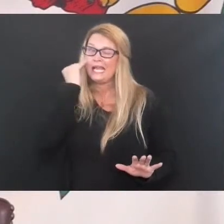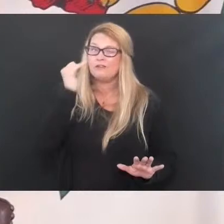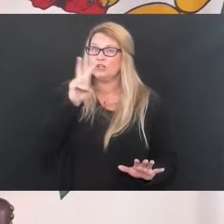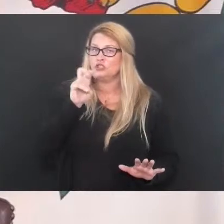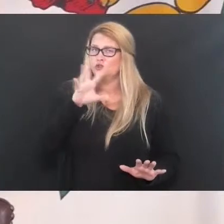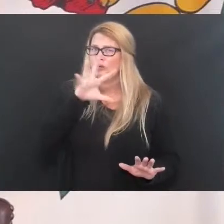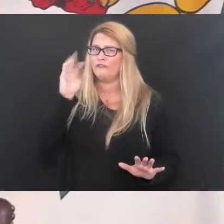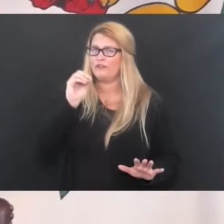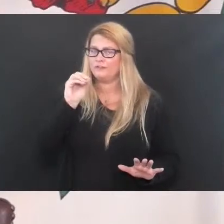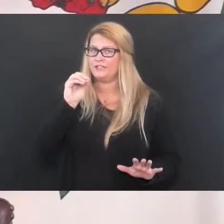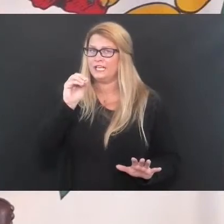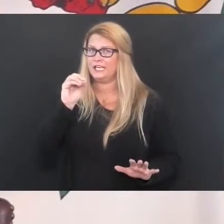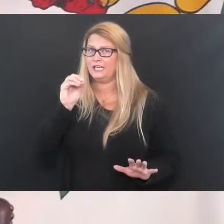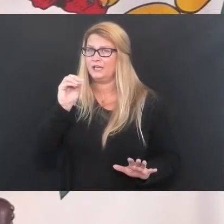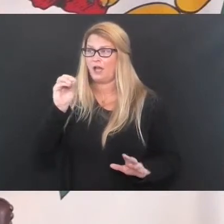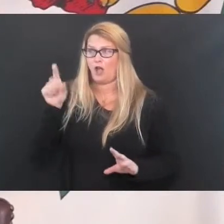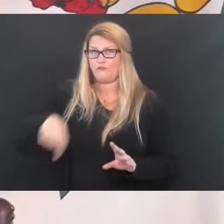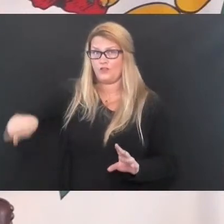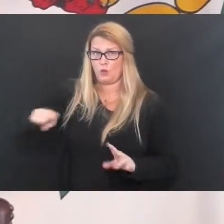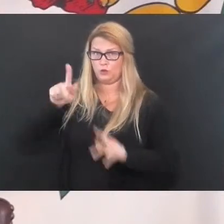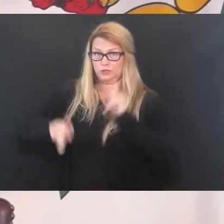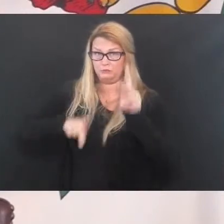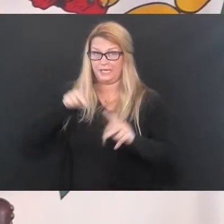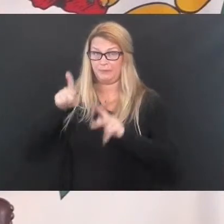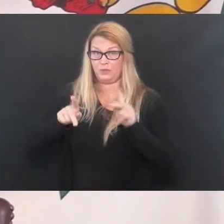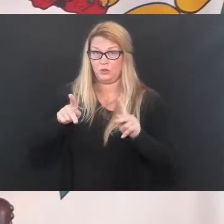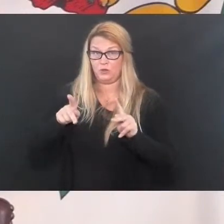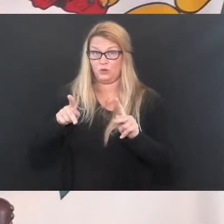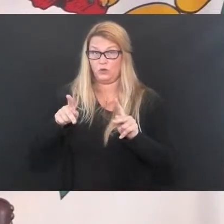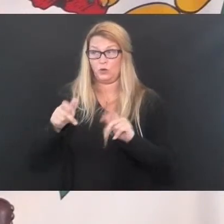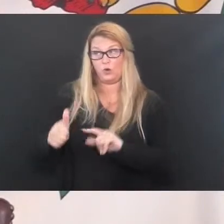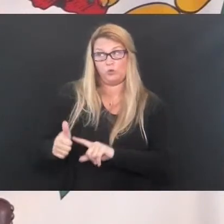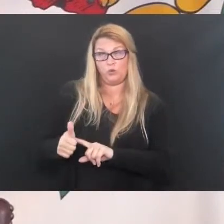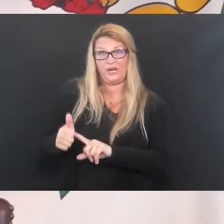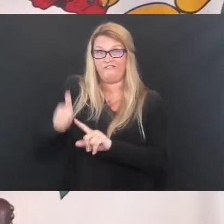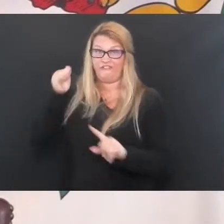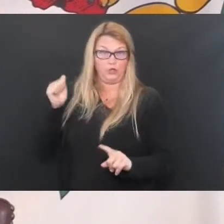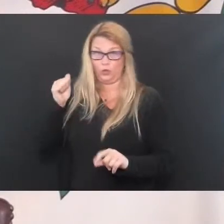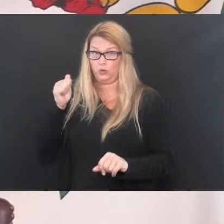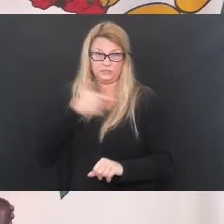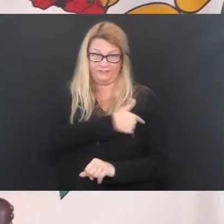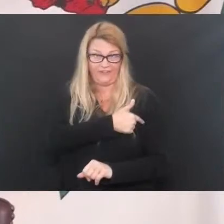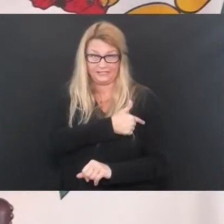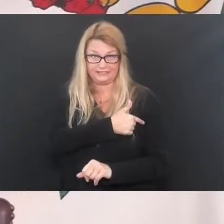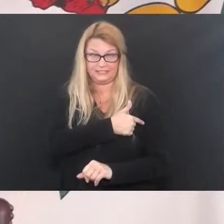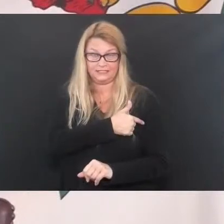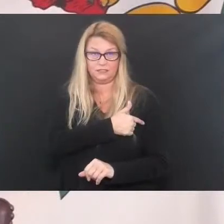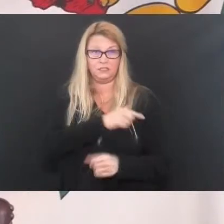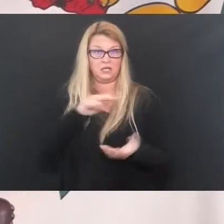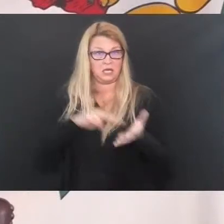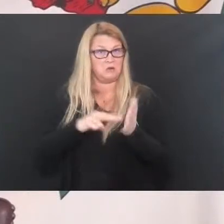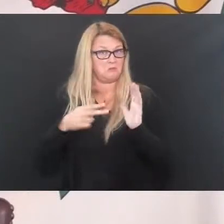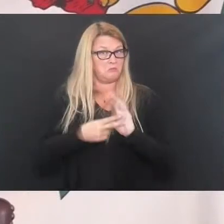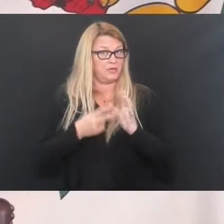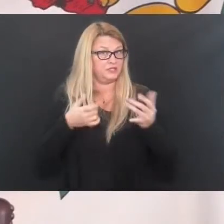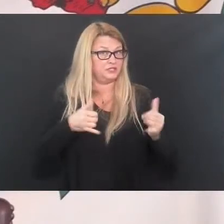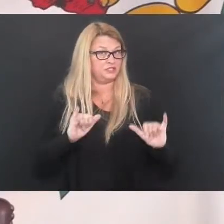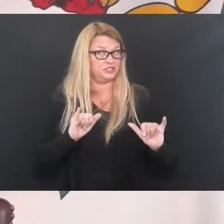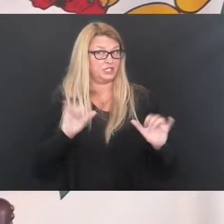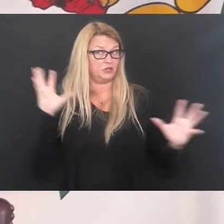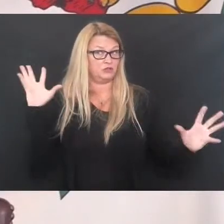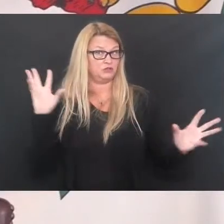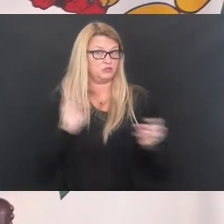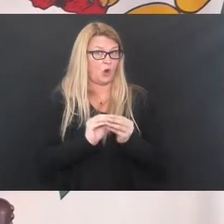250 of the 650 just adamantly refused the vaccine, we'd be looking at a